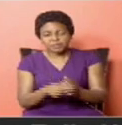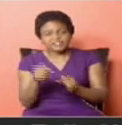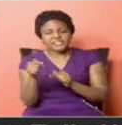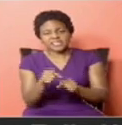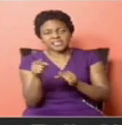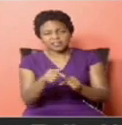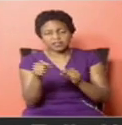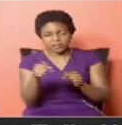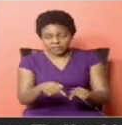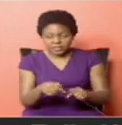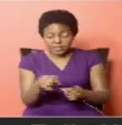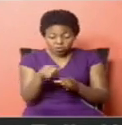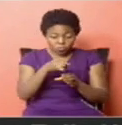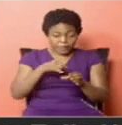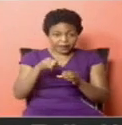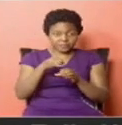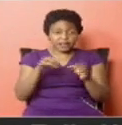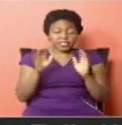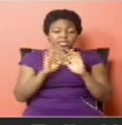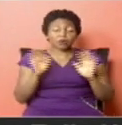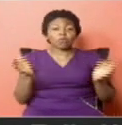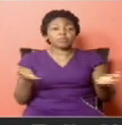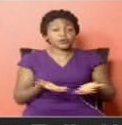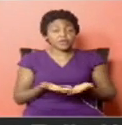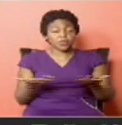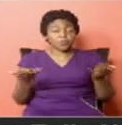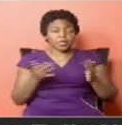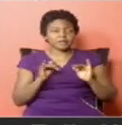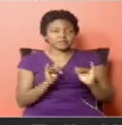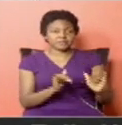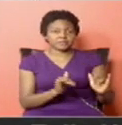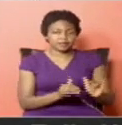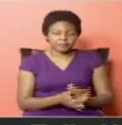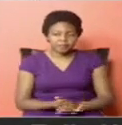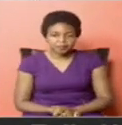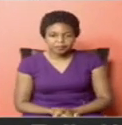stigmatization within the communities where they live.